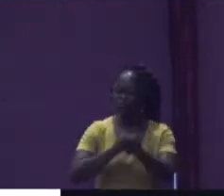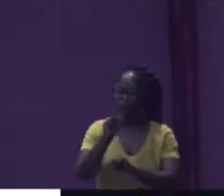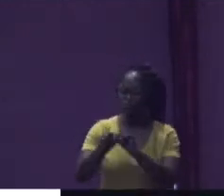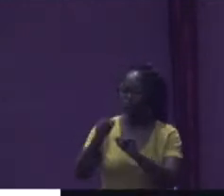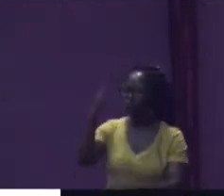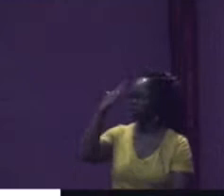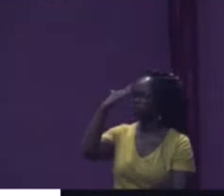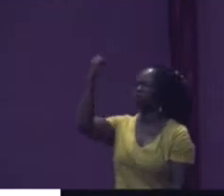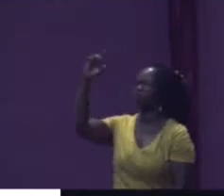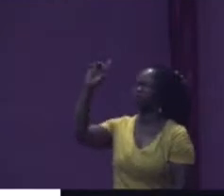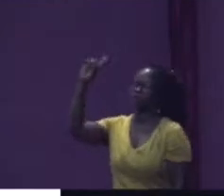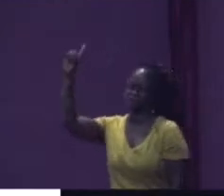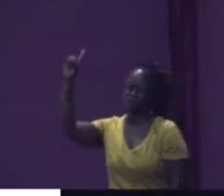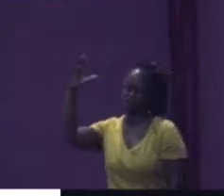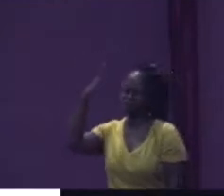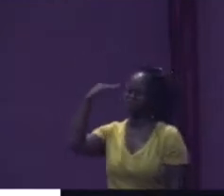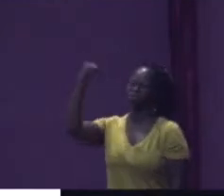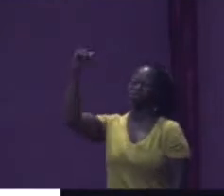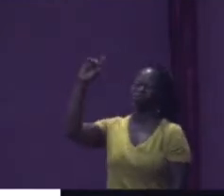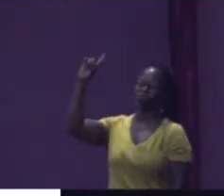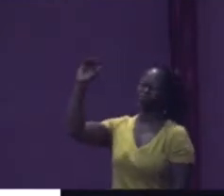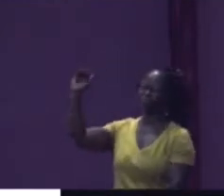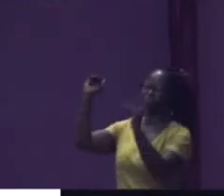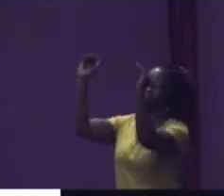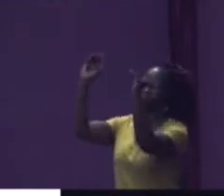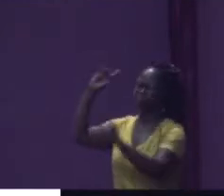as strong, but she said